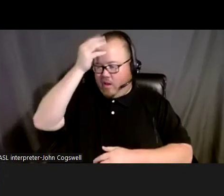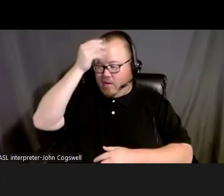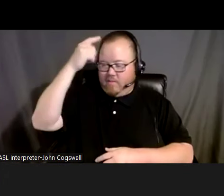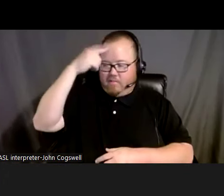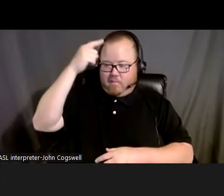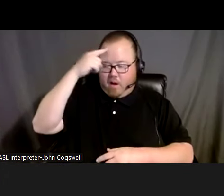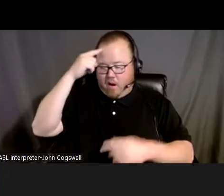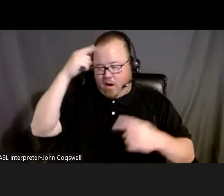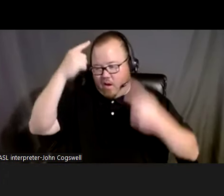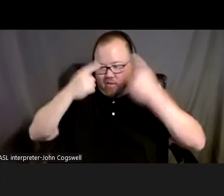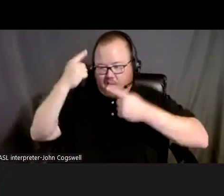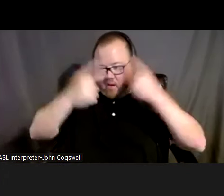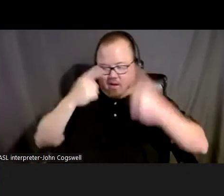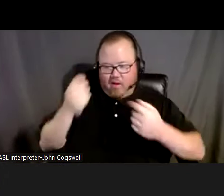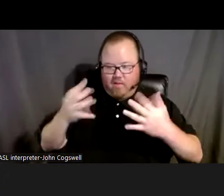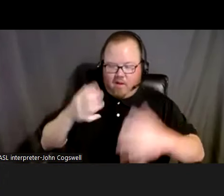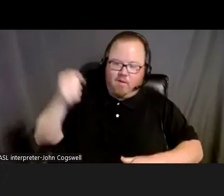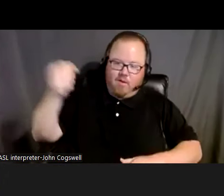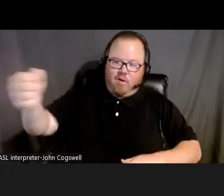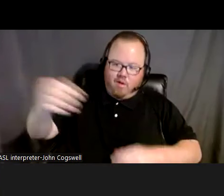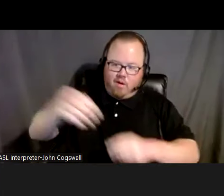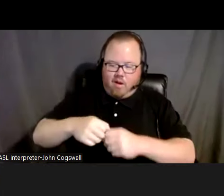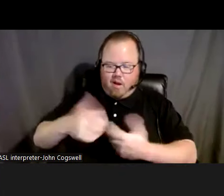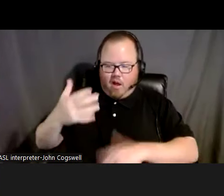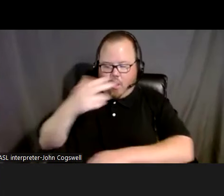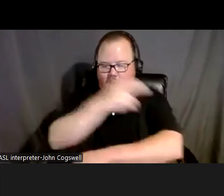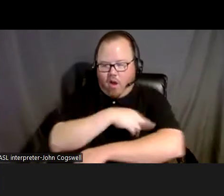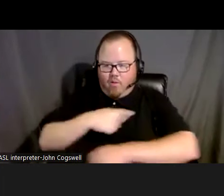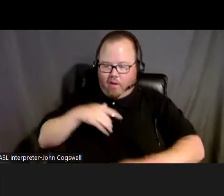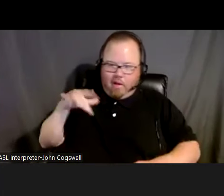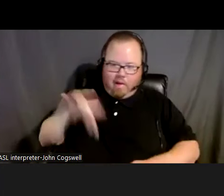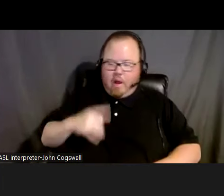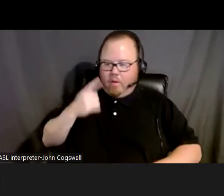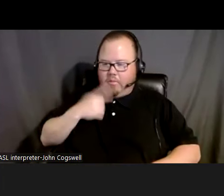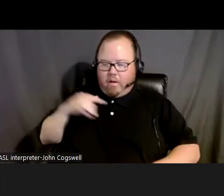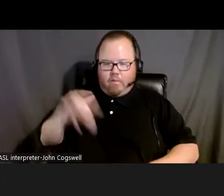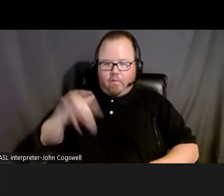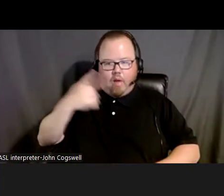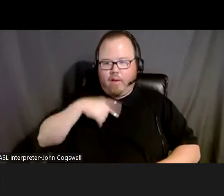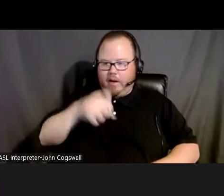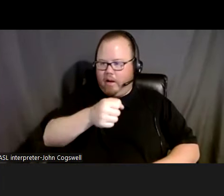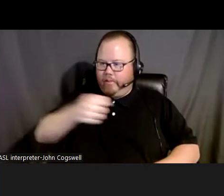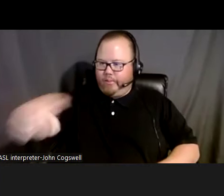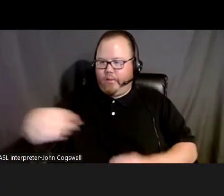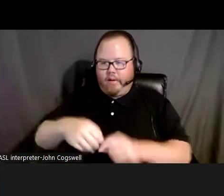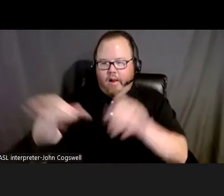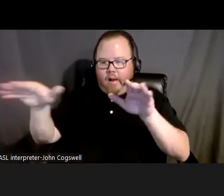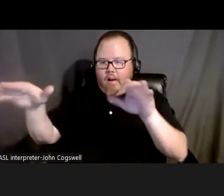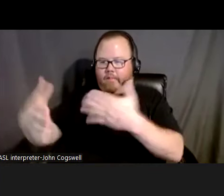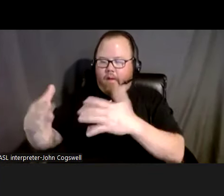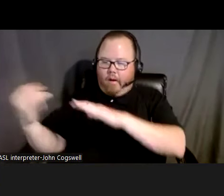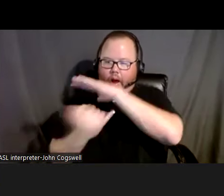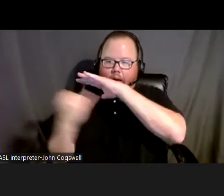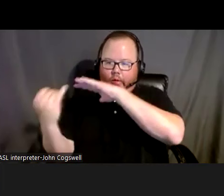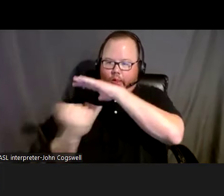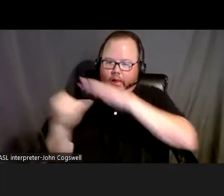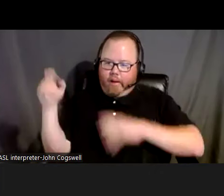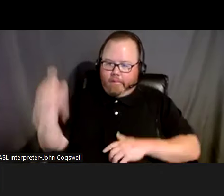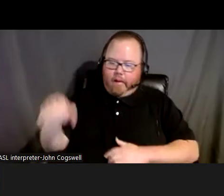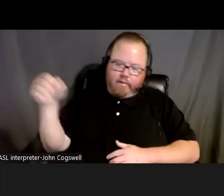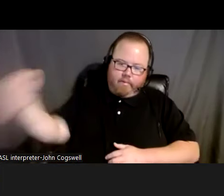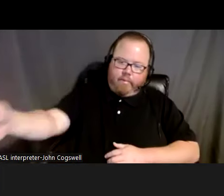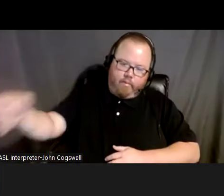up putting so many people in the hospital in the past. We always pressed the red button because we thought we need to put them in a box. We'll talk about it